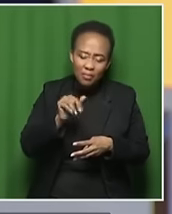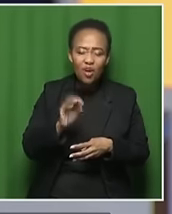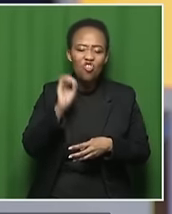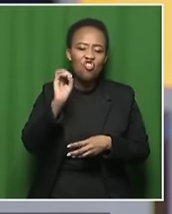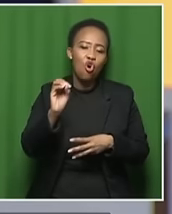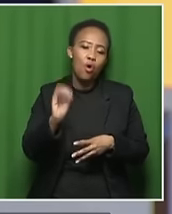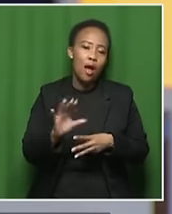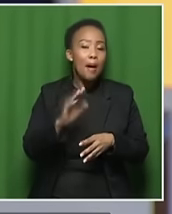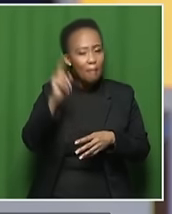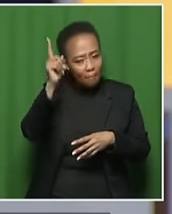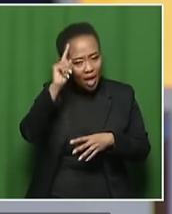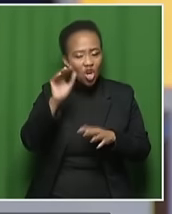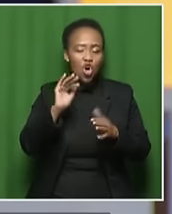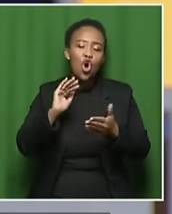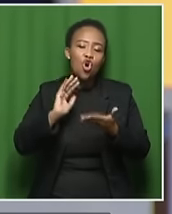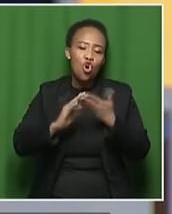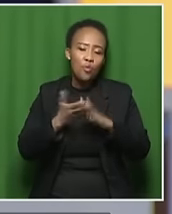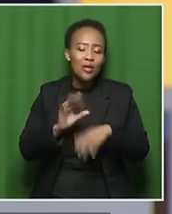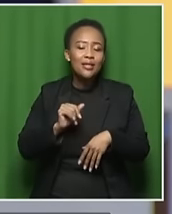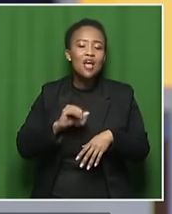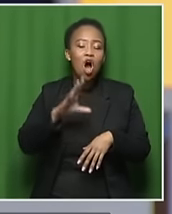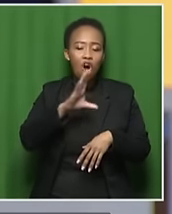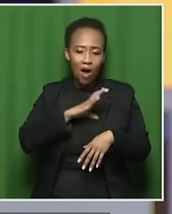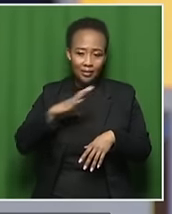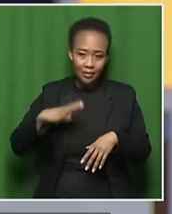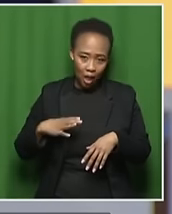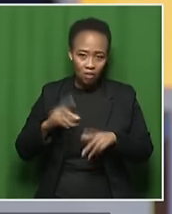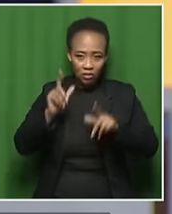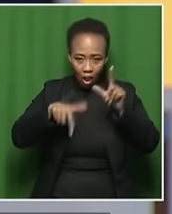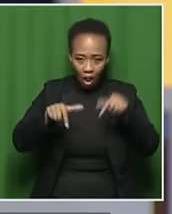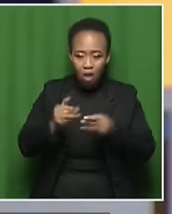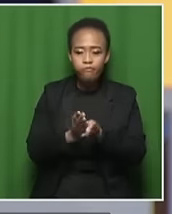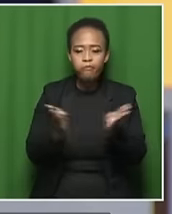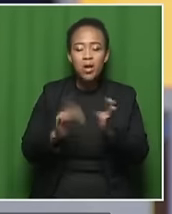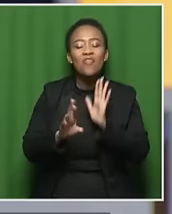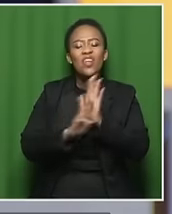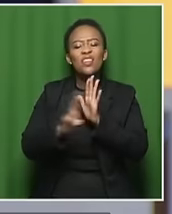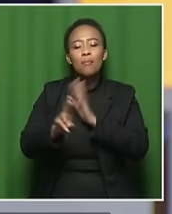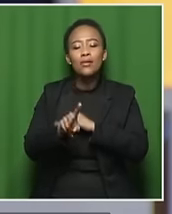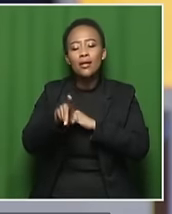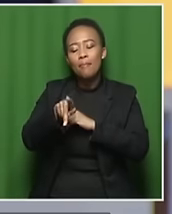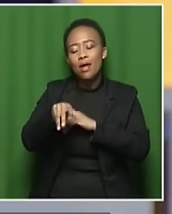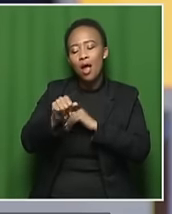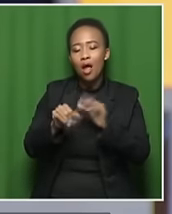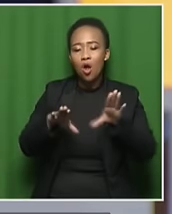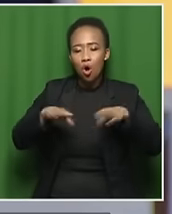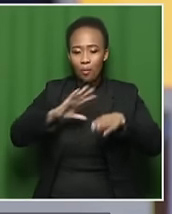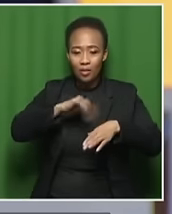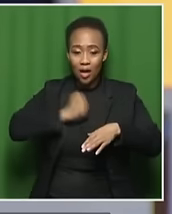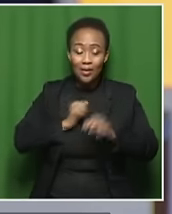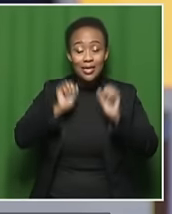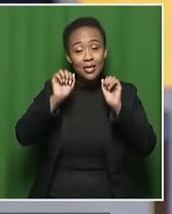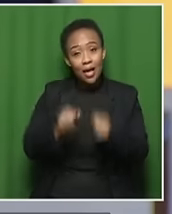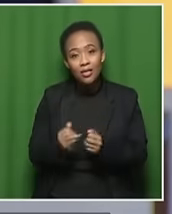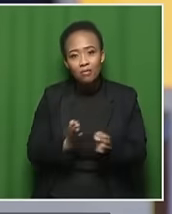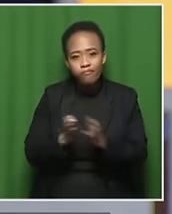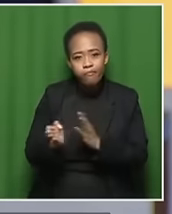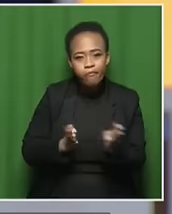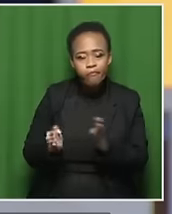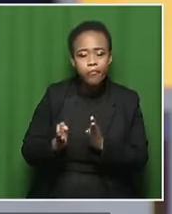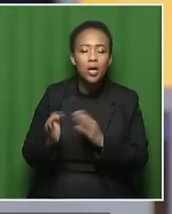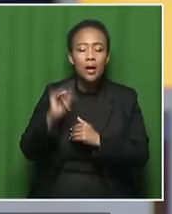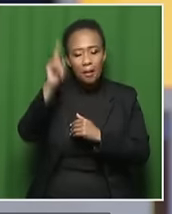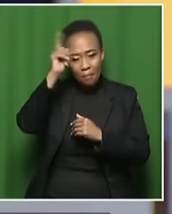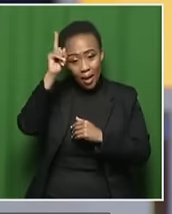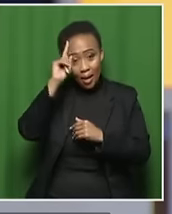in the black communities that are representing the Patriotic Alliance. So we are in the black communities. Where we have not reached,